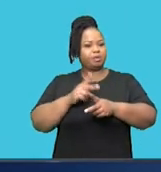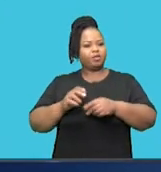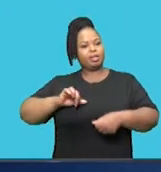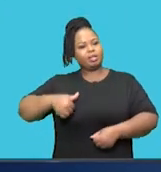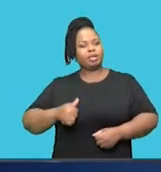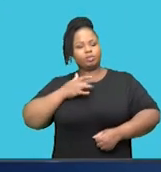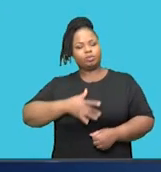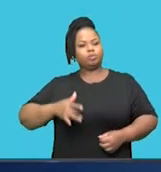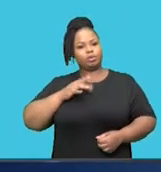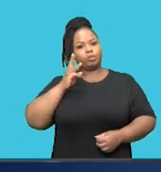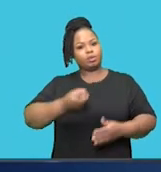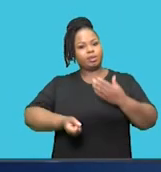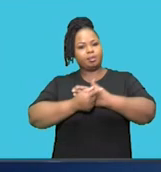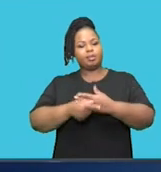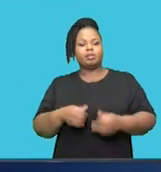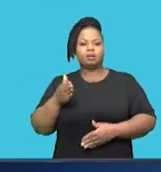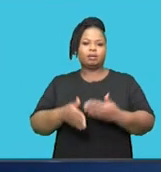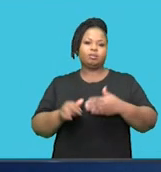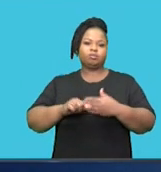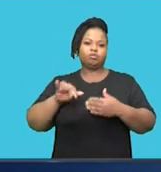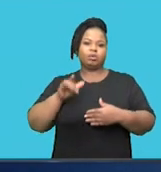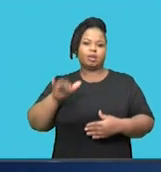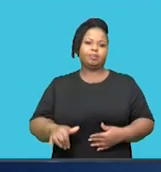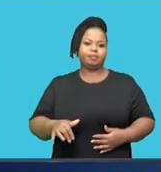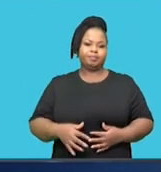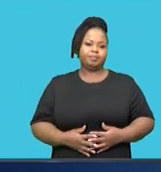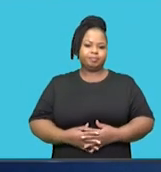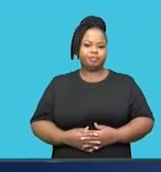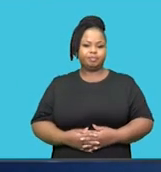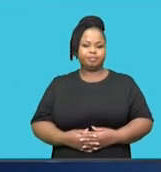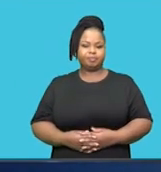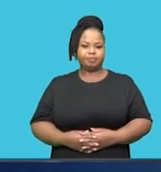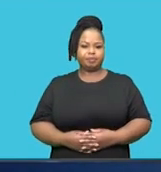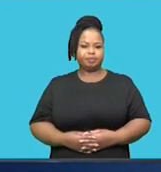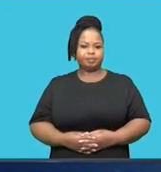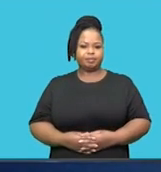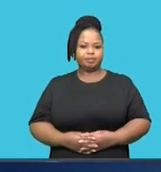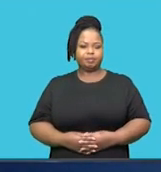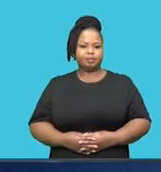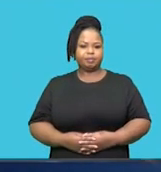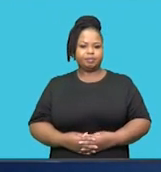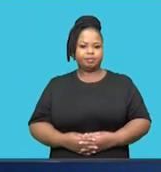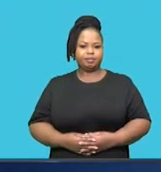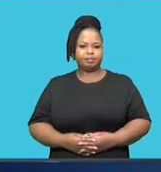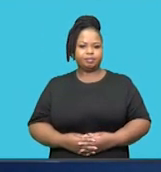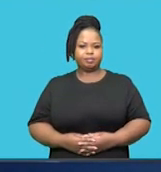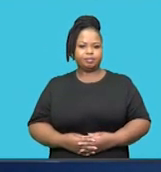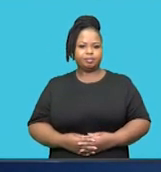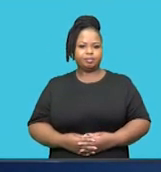coming tournament to be played at the end of July. For Soweto TV Sports News, I am Katlego Musielele.